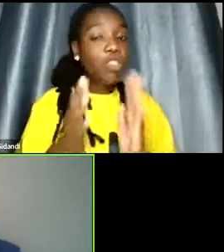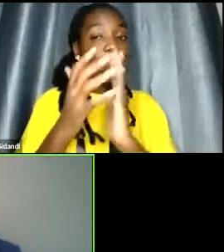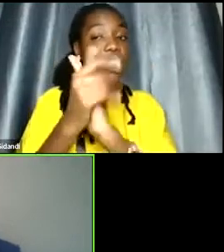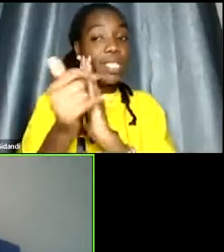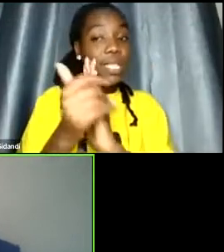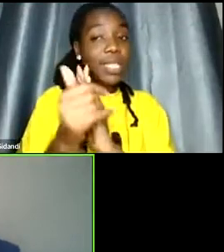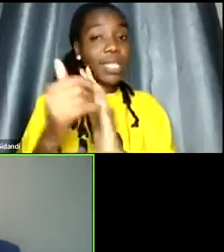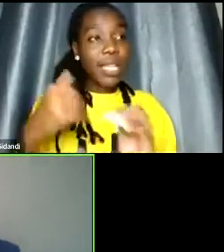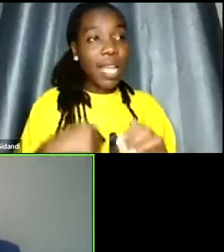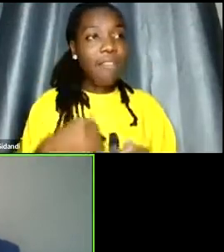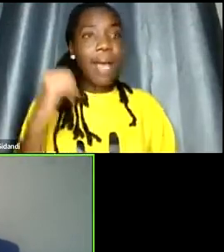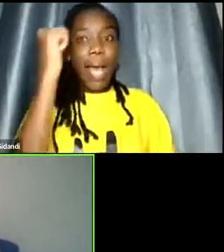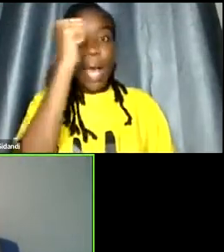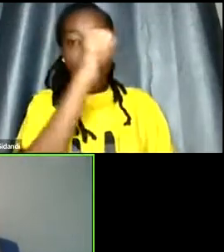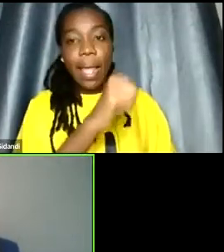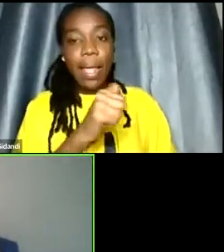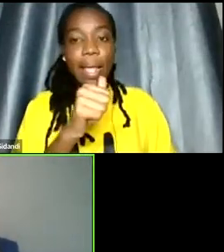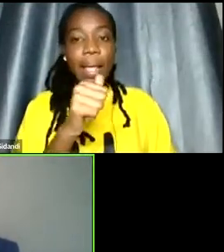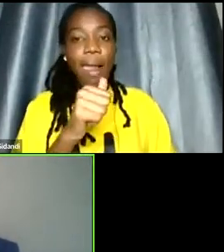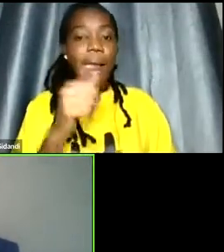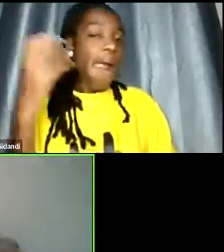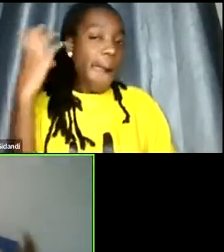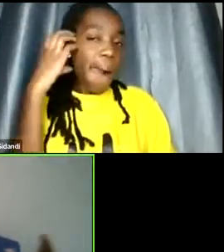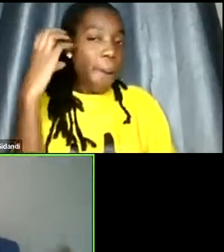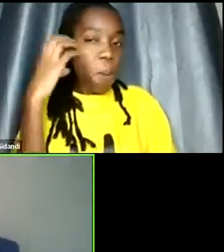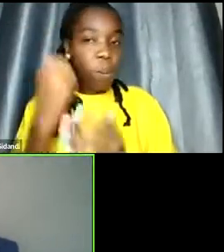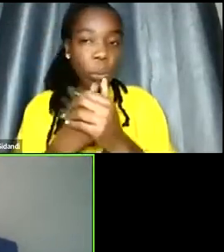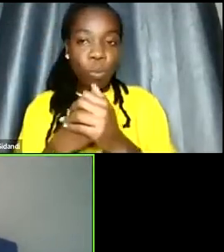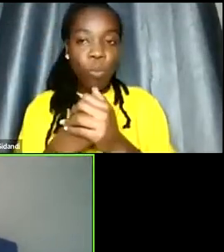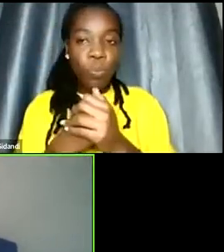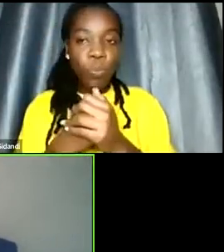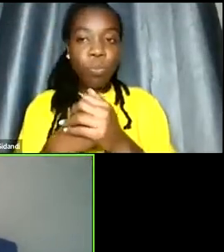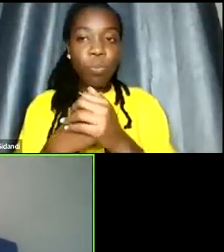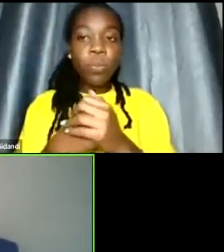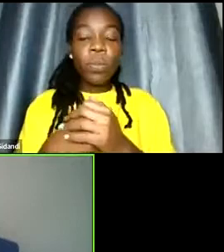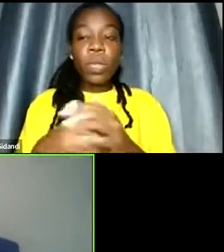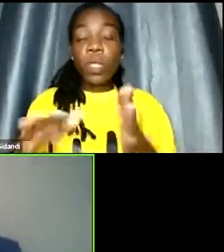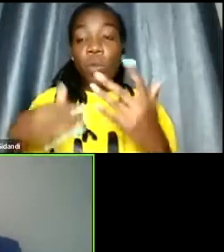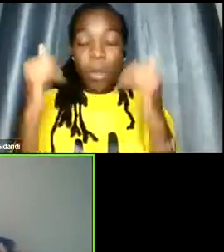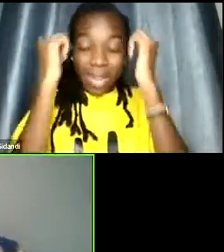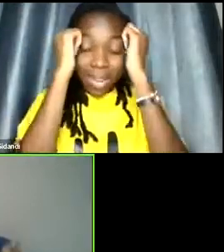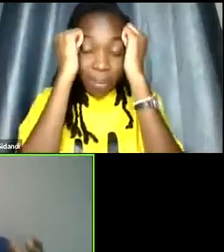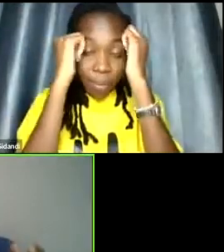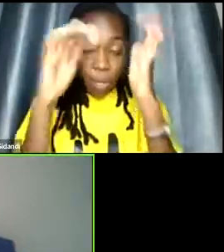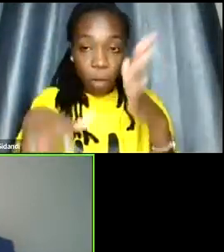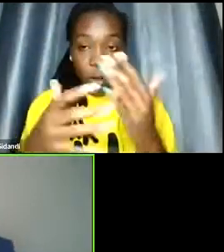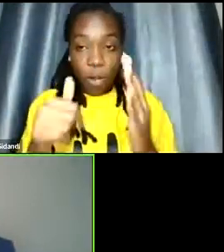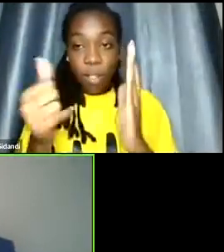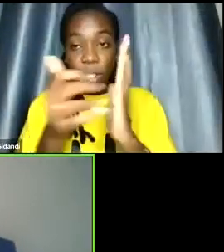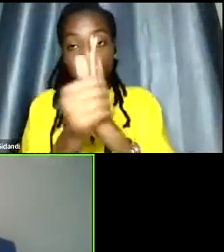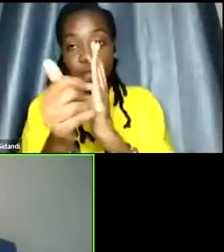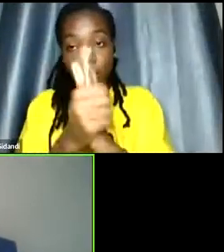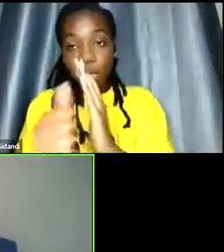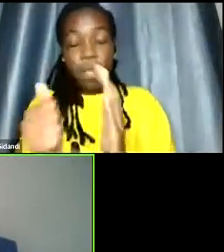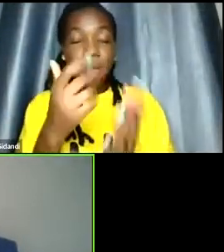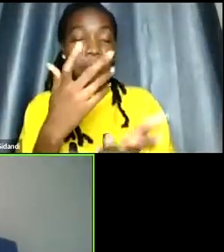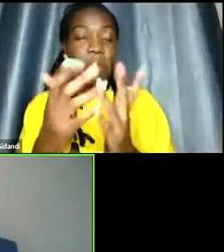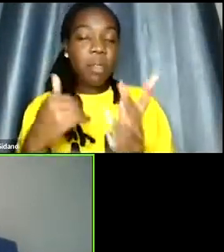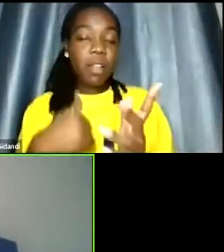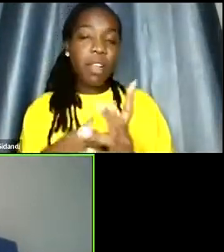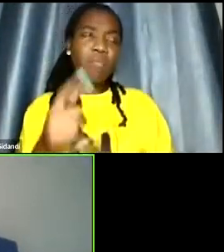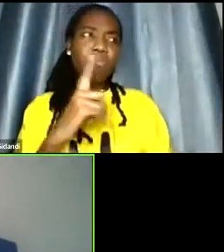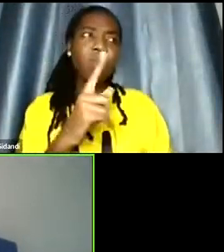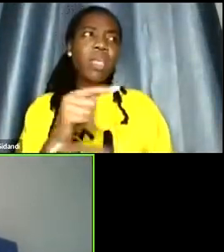say academia or other skills, they were not necessarily considered to be talented. So that was a warped high school definition of